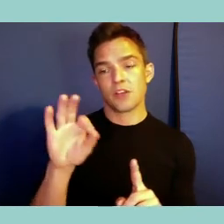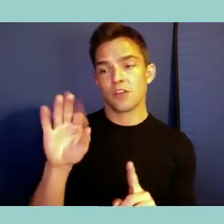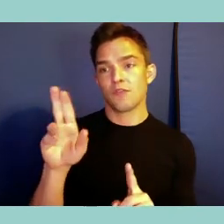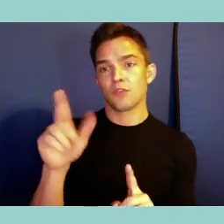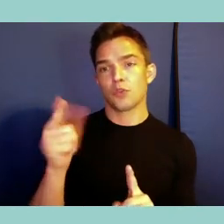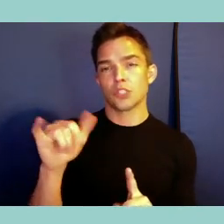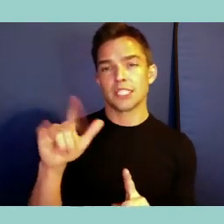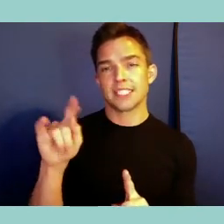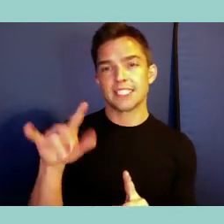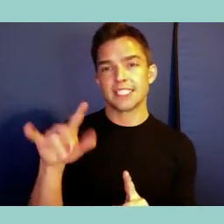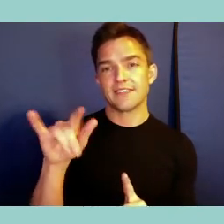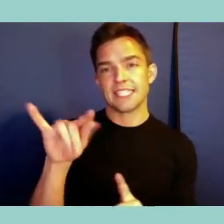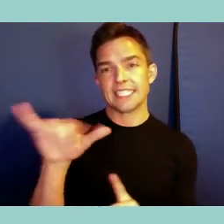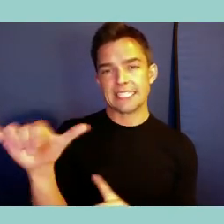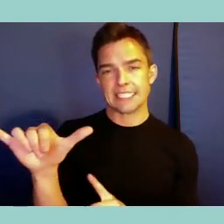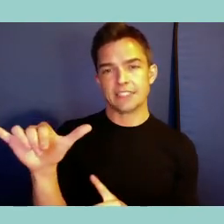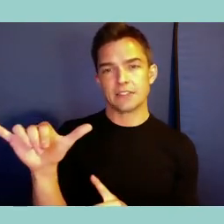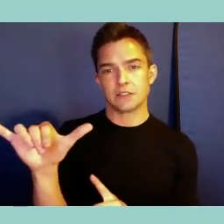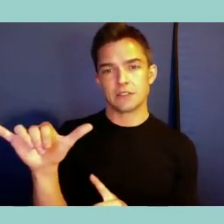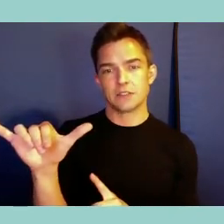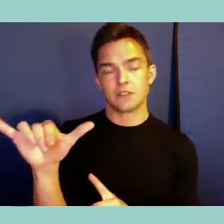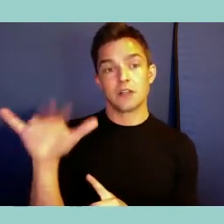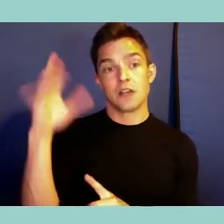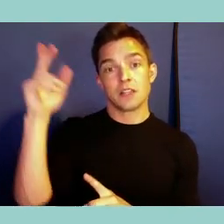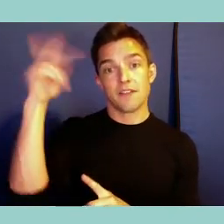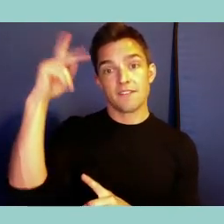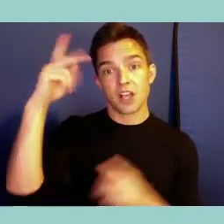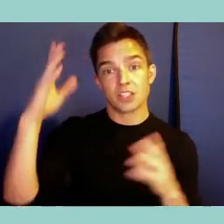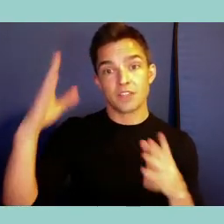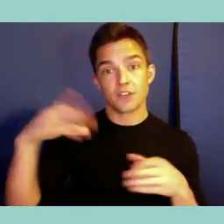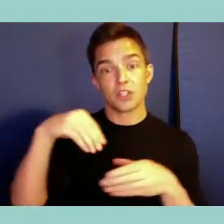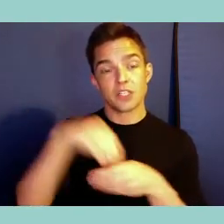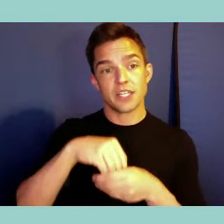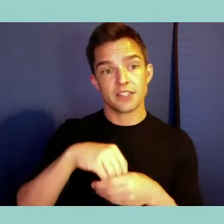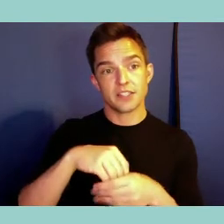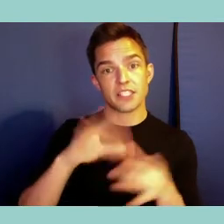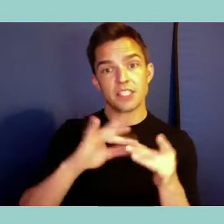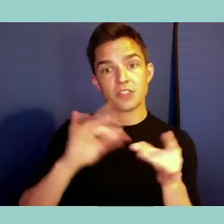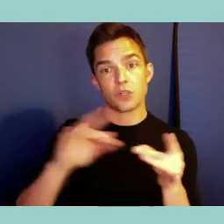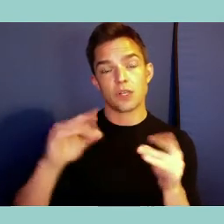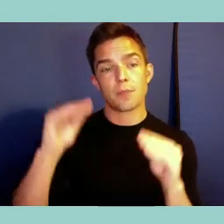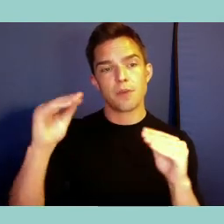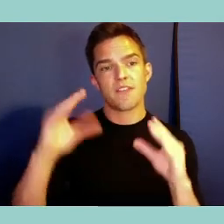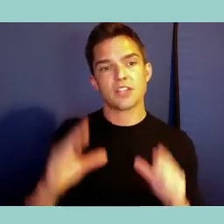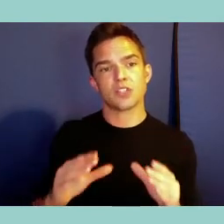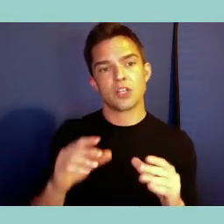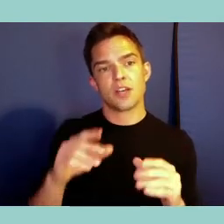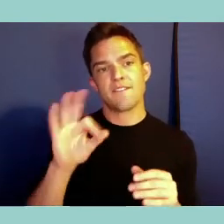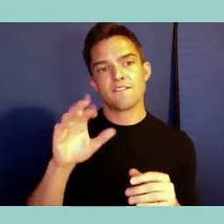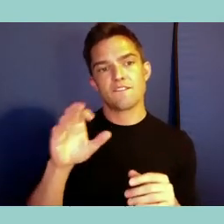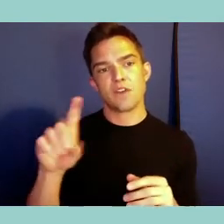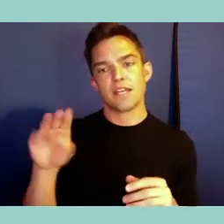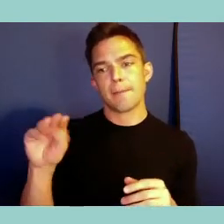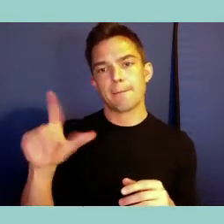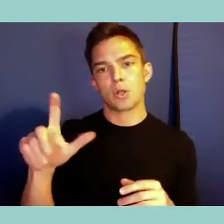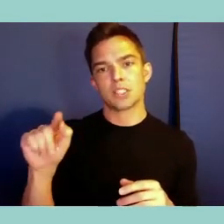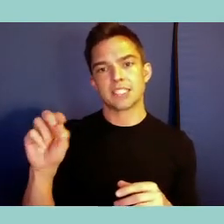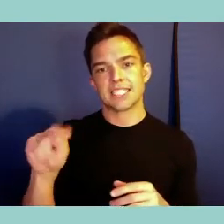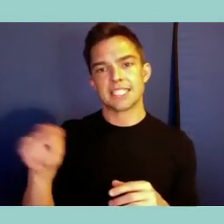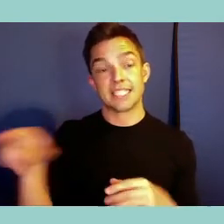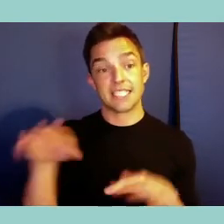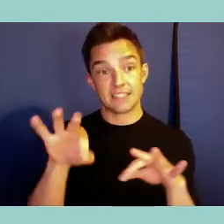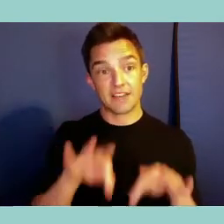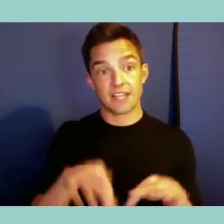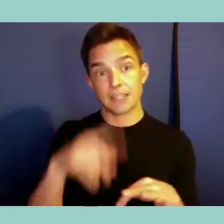fugitivity. The philosopher in the discourse of Professor Fred Moten